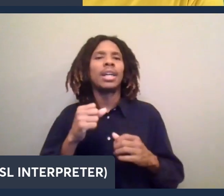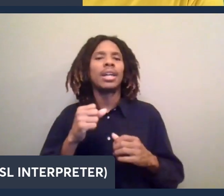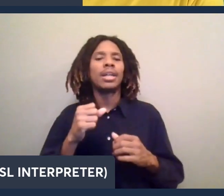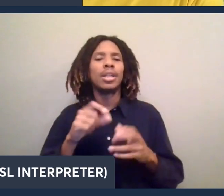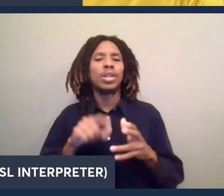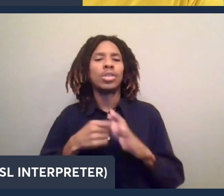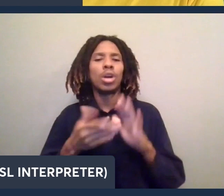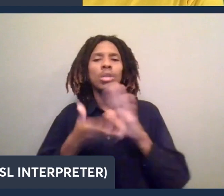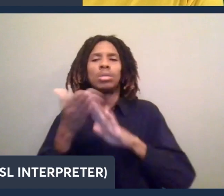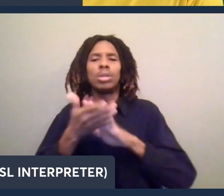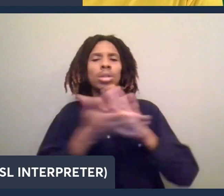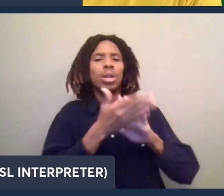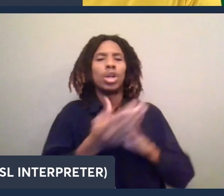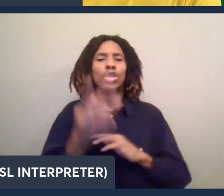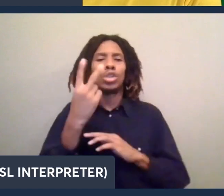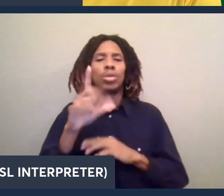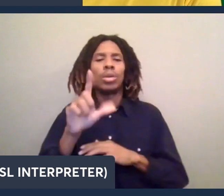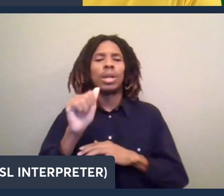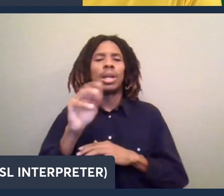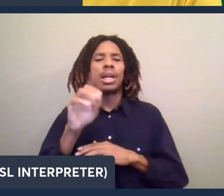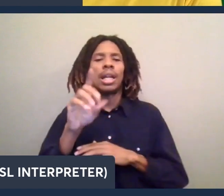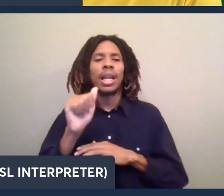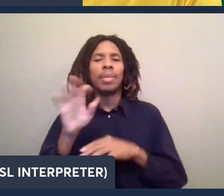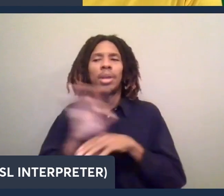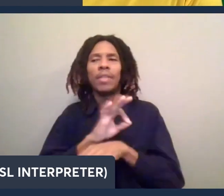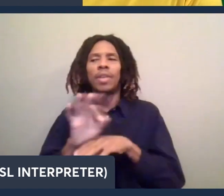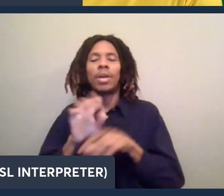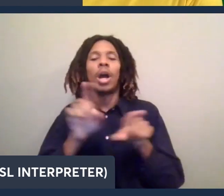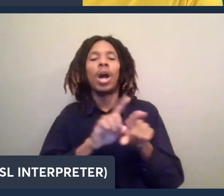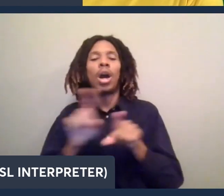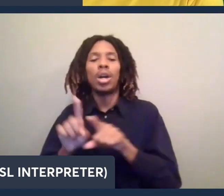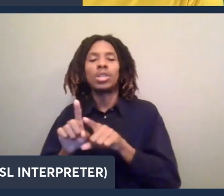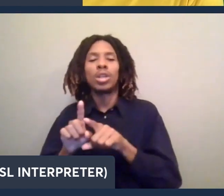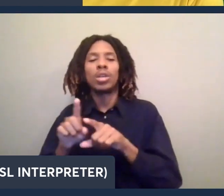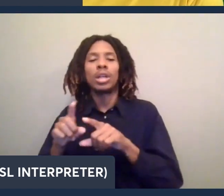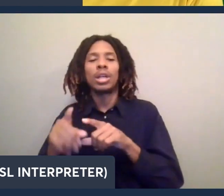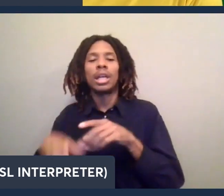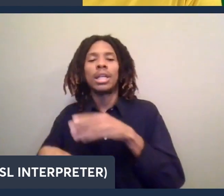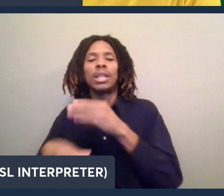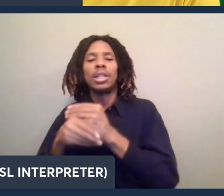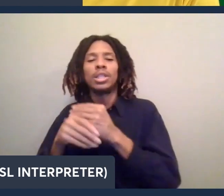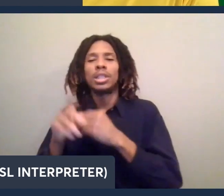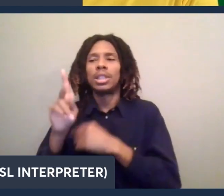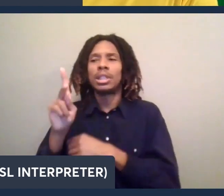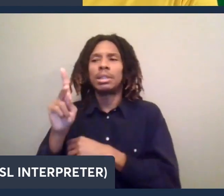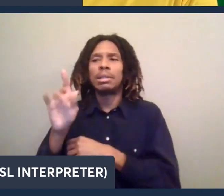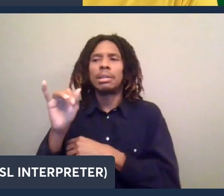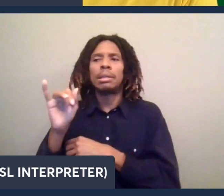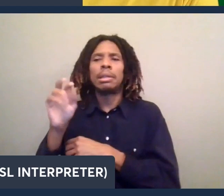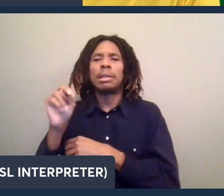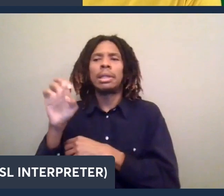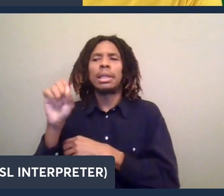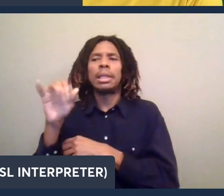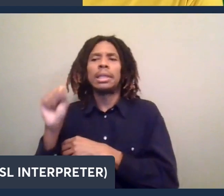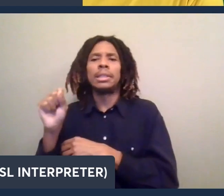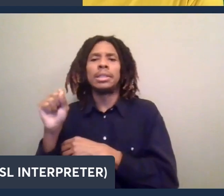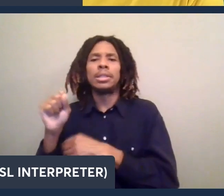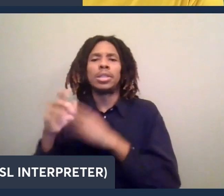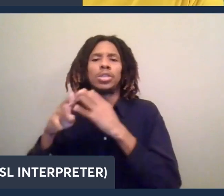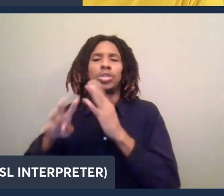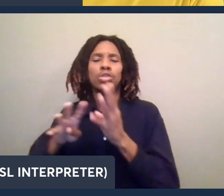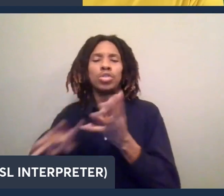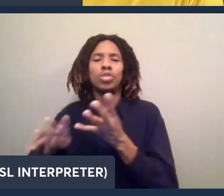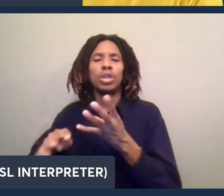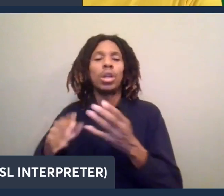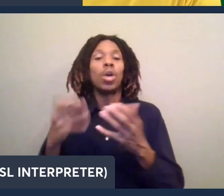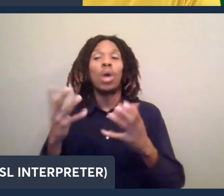functions, or maybe a Lambda function in addition to a Kinesis data stream. So often what customers did to make that